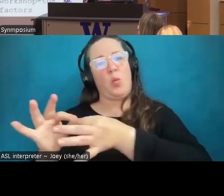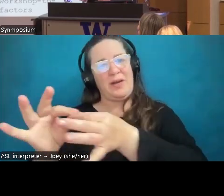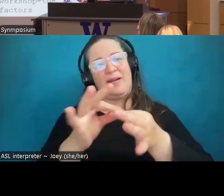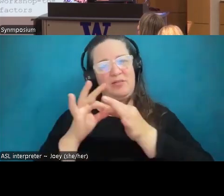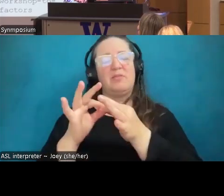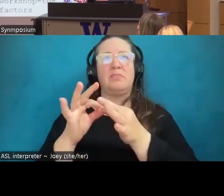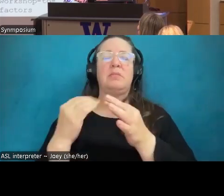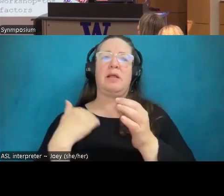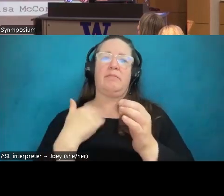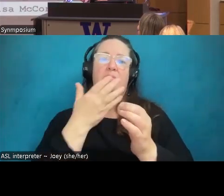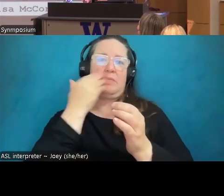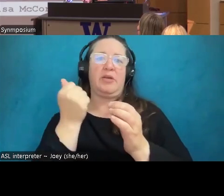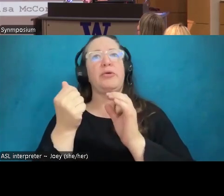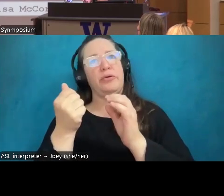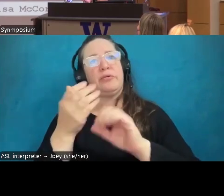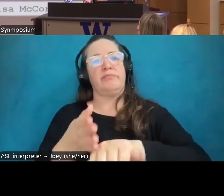numbers here.